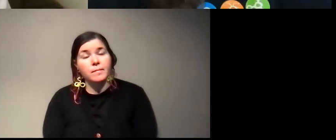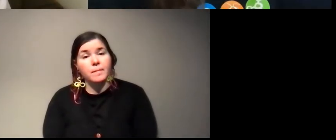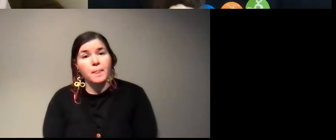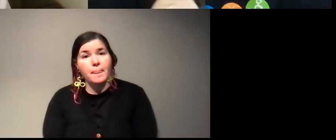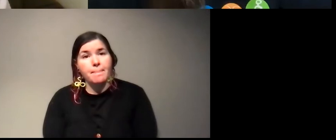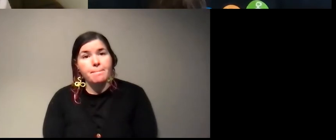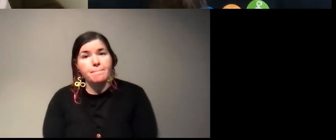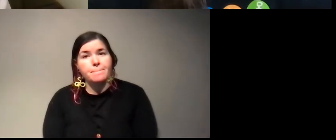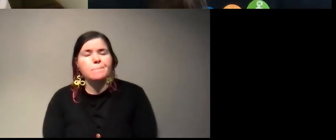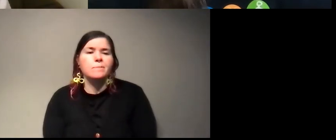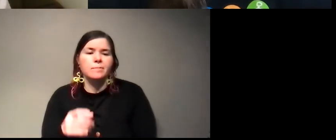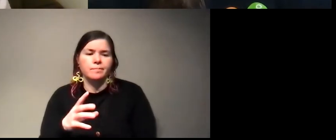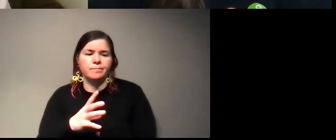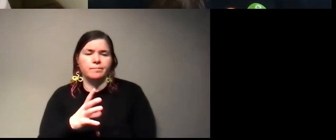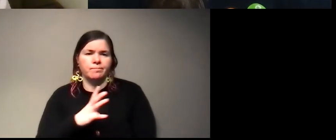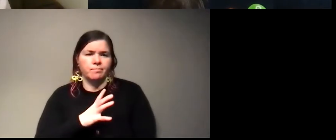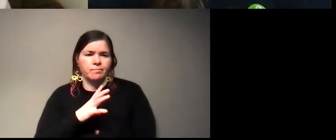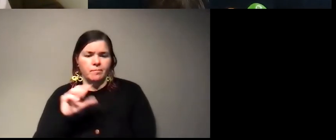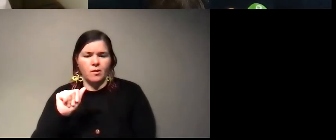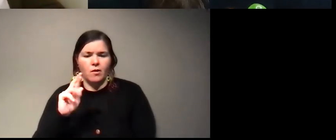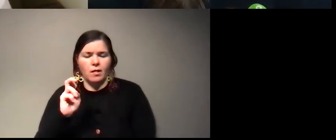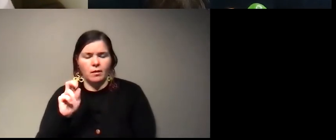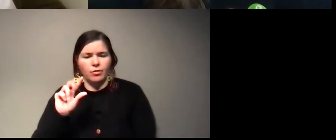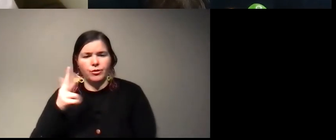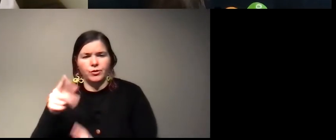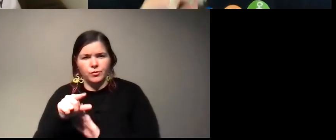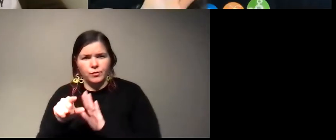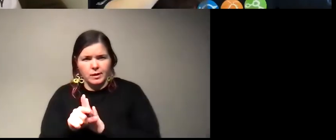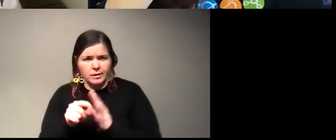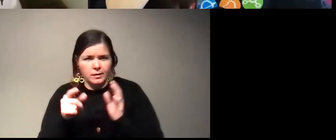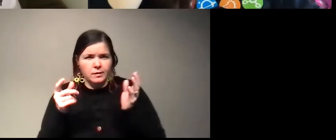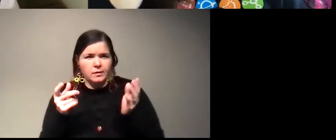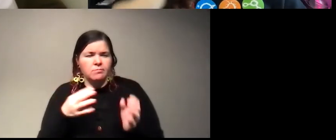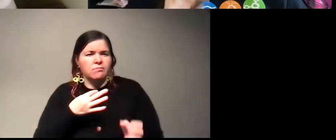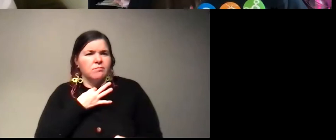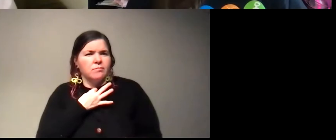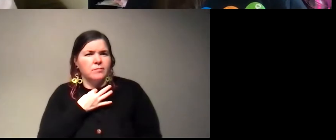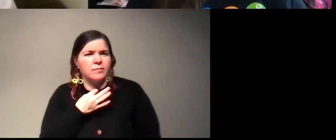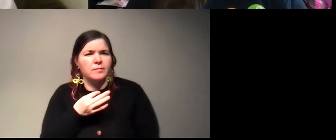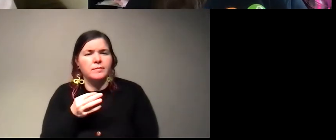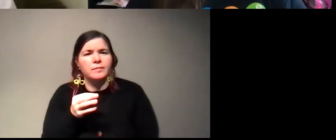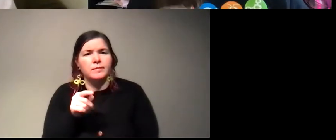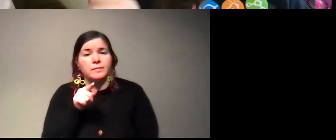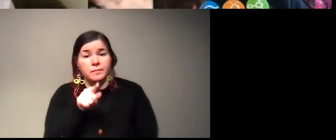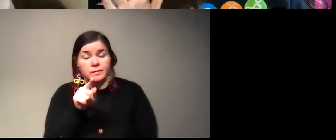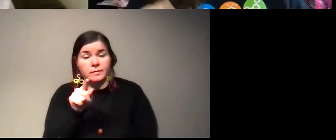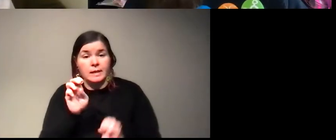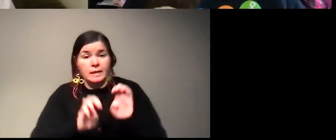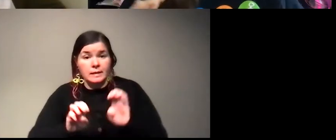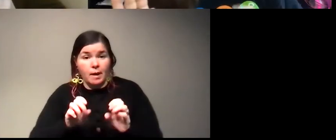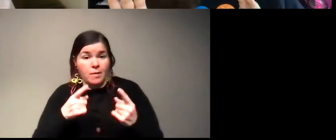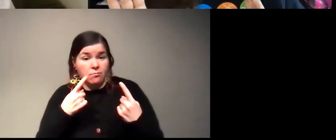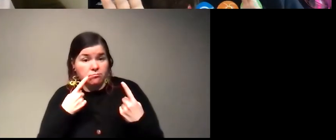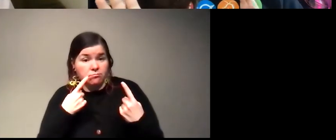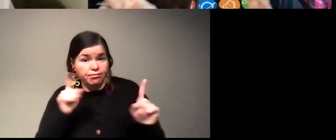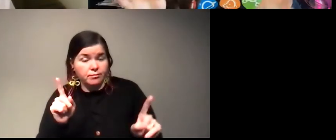All right. So here's a question from Ariel in grade 3. She would like to know whether your experiments have succeeded. So can you